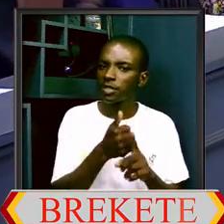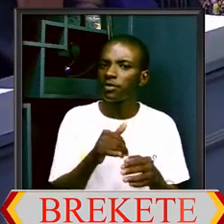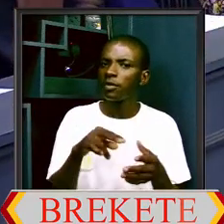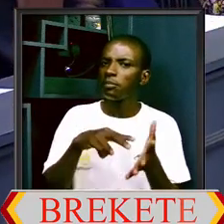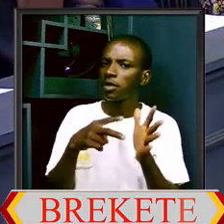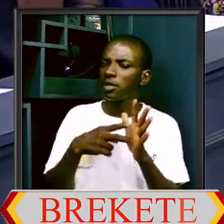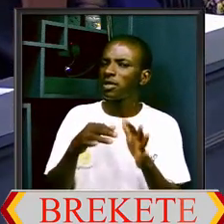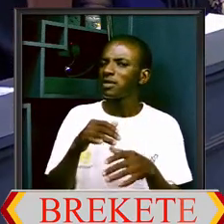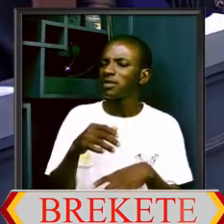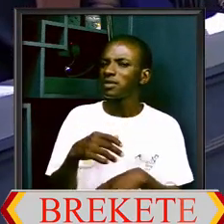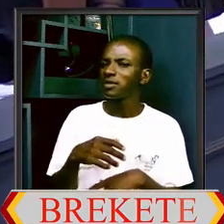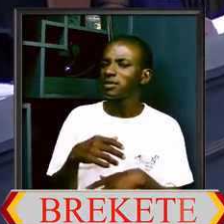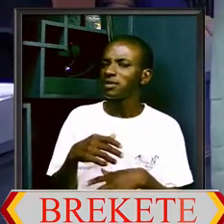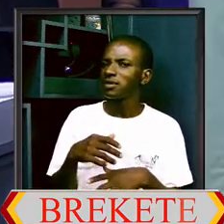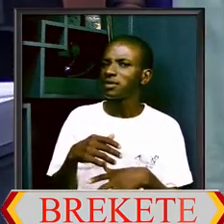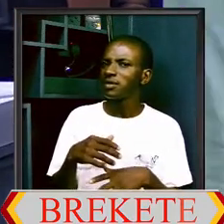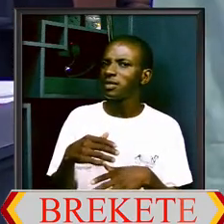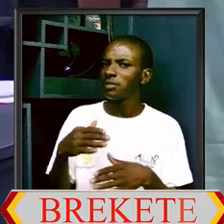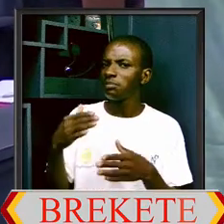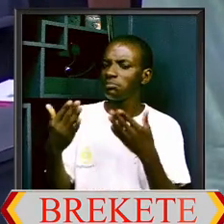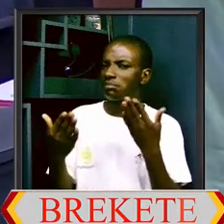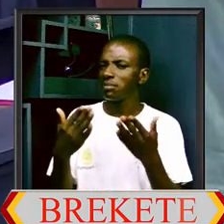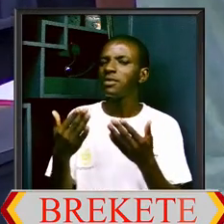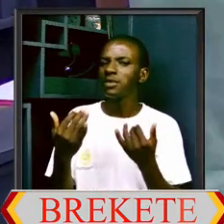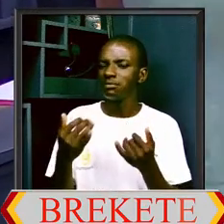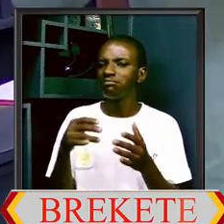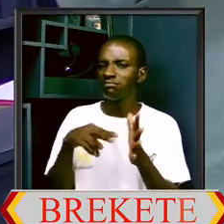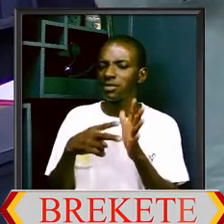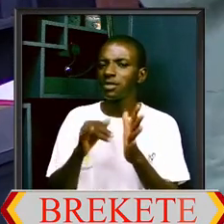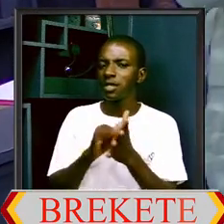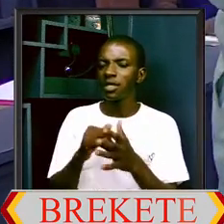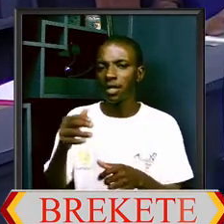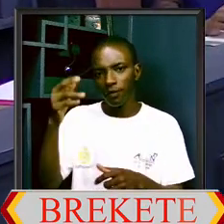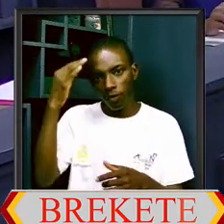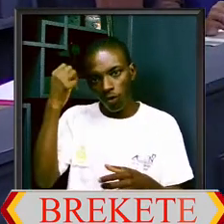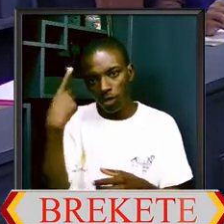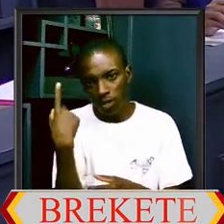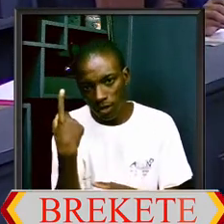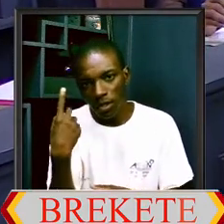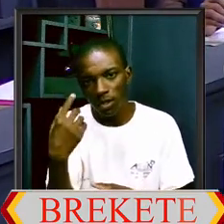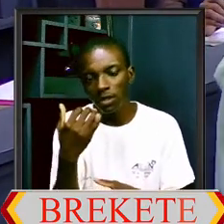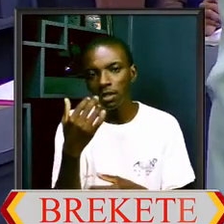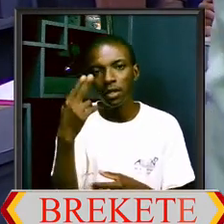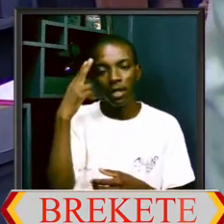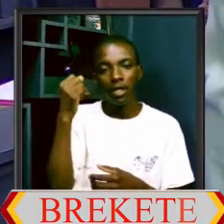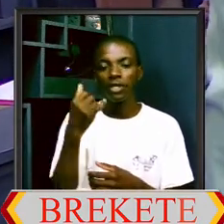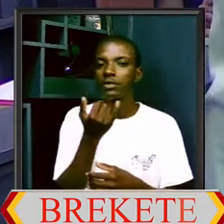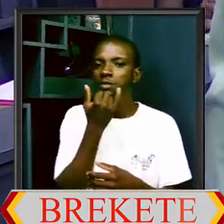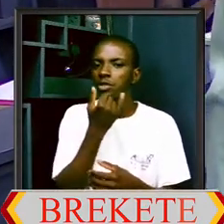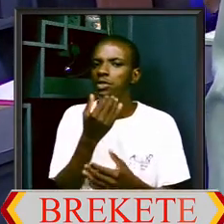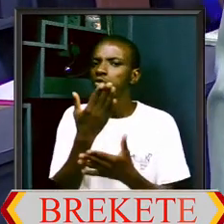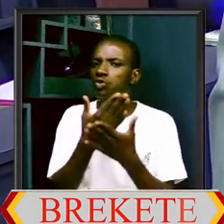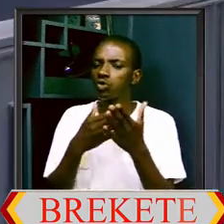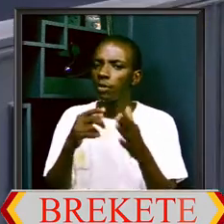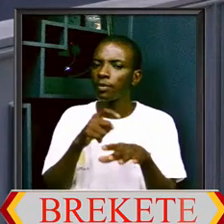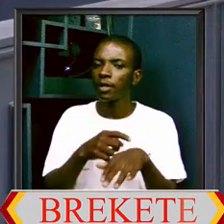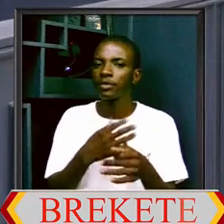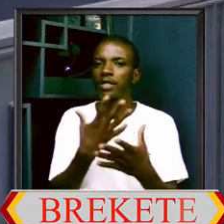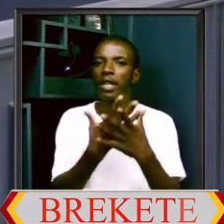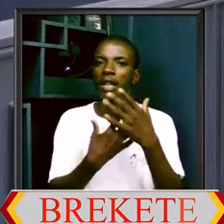it mean say he don't realize in take you see sometimes now lack of